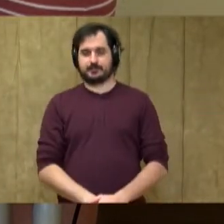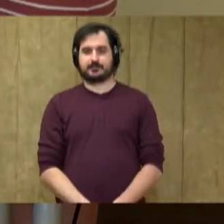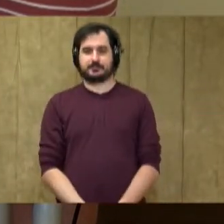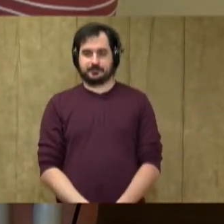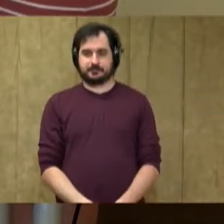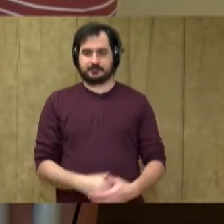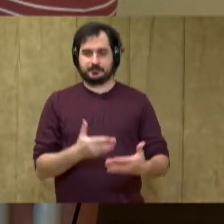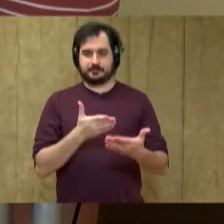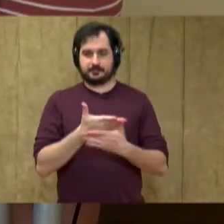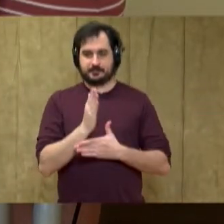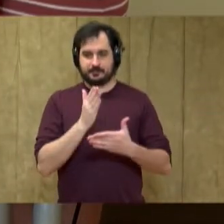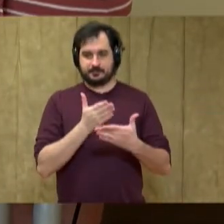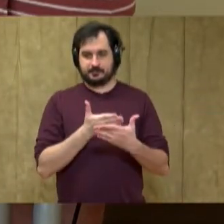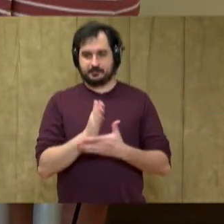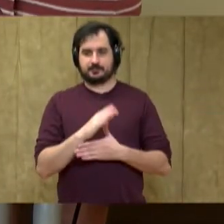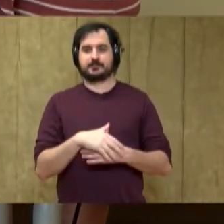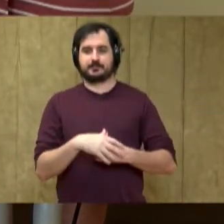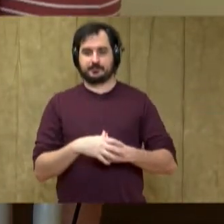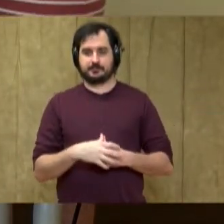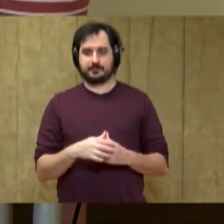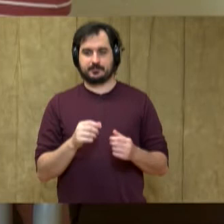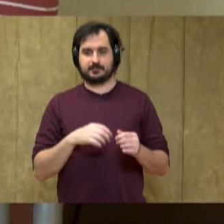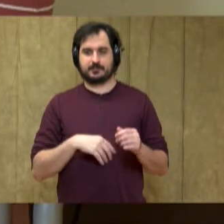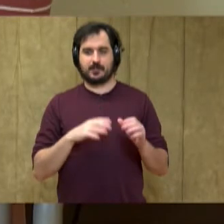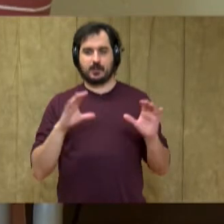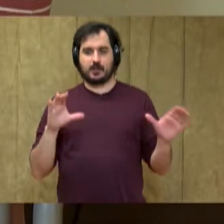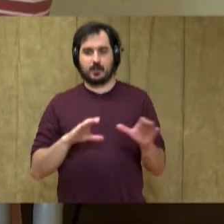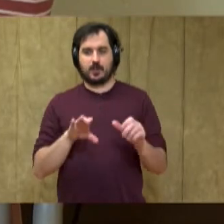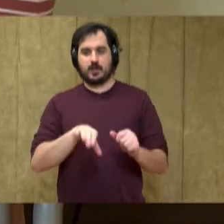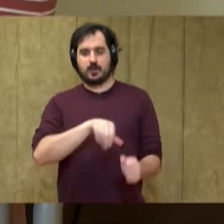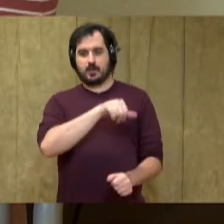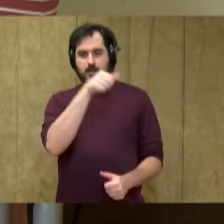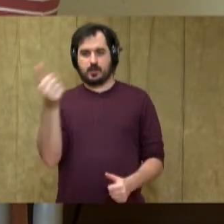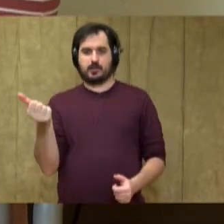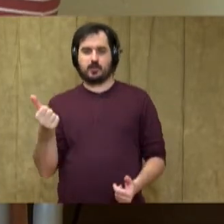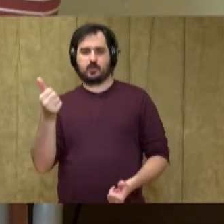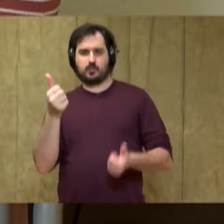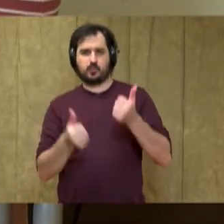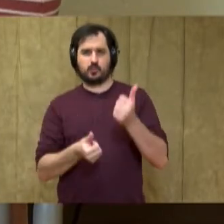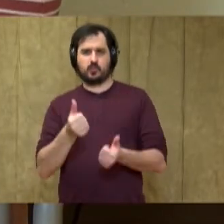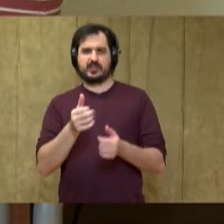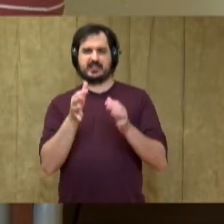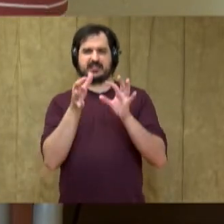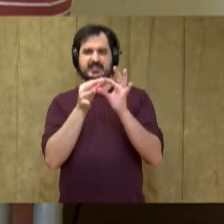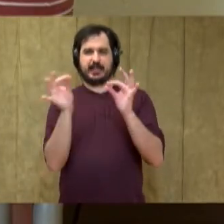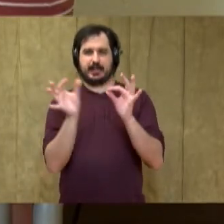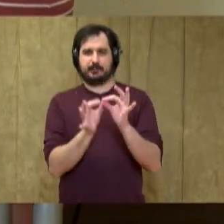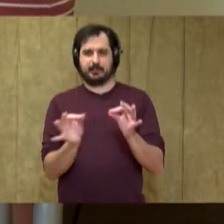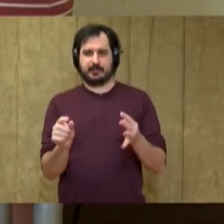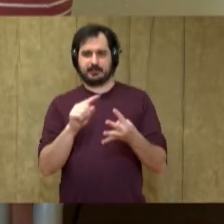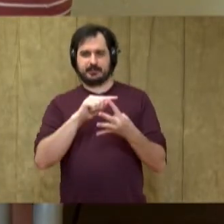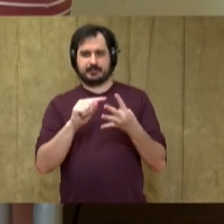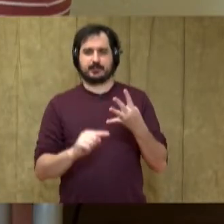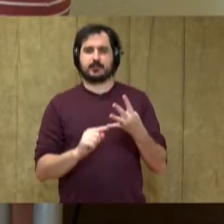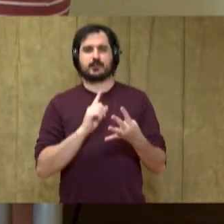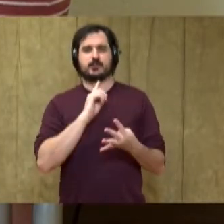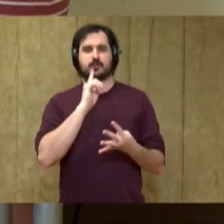All right, so let's do another one. Which of the statements below is true? So let's look at